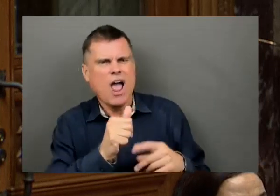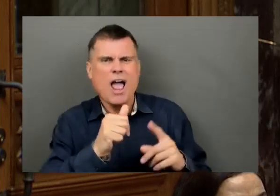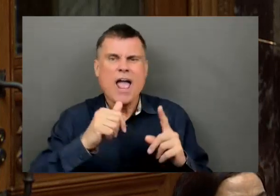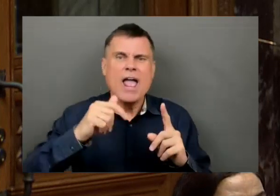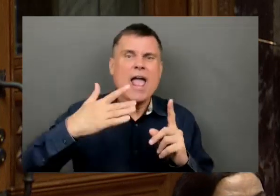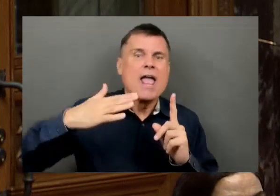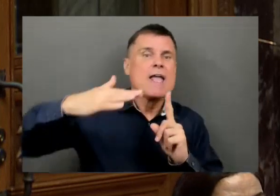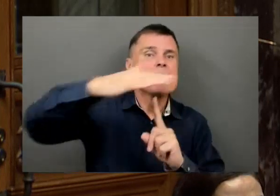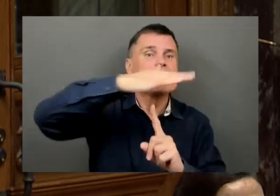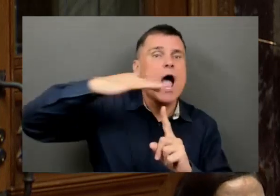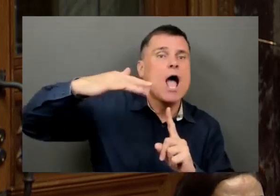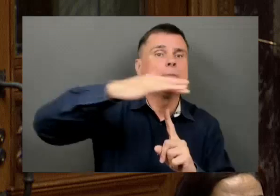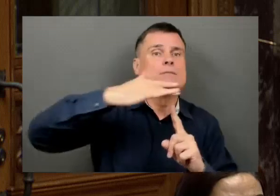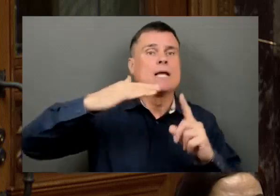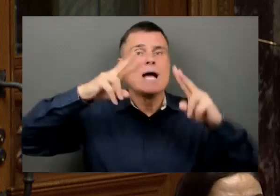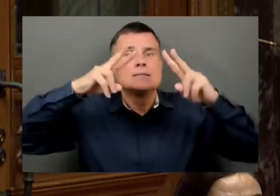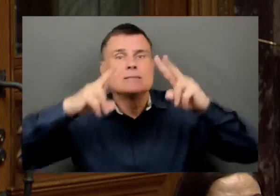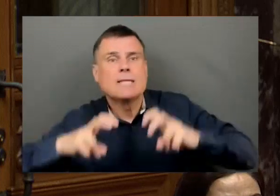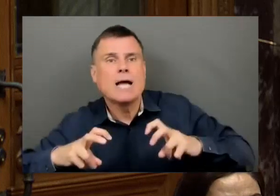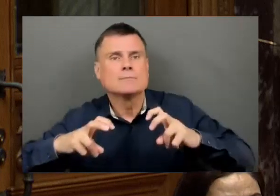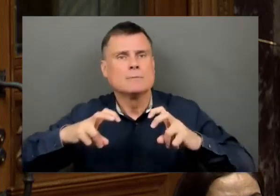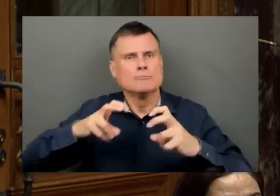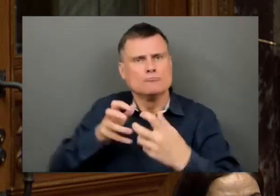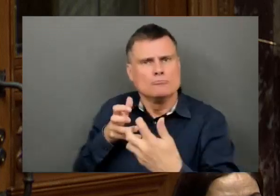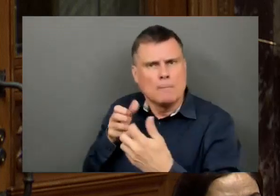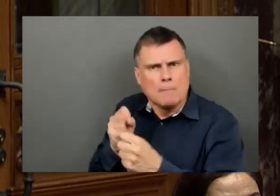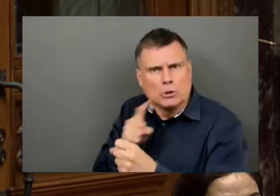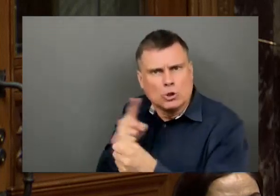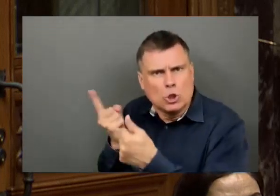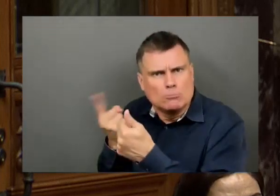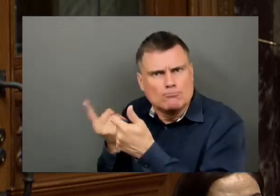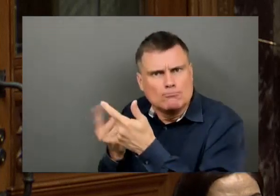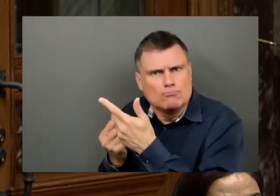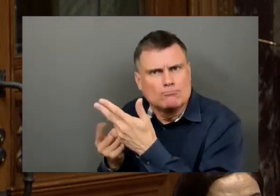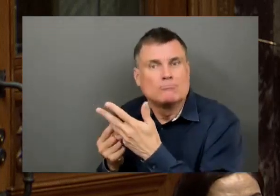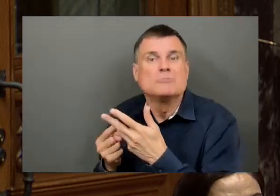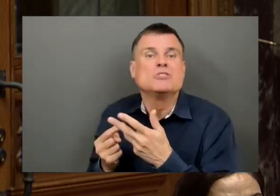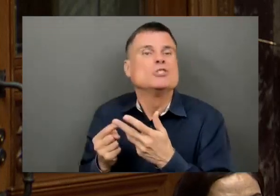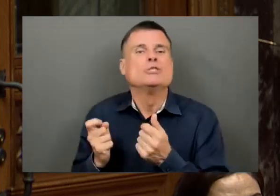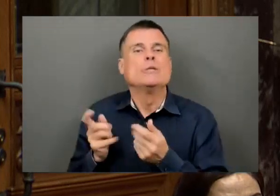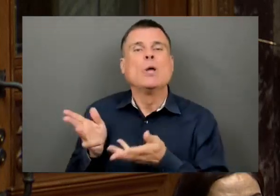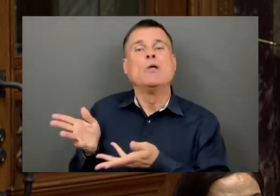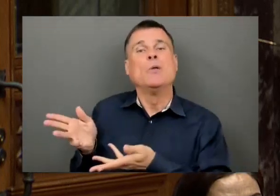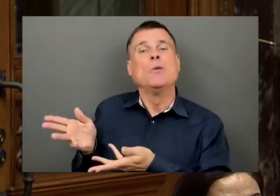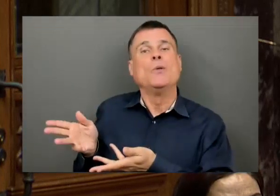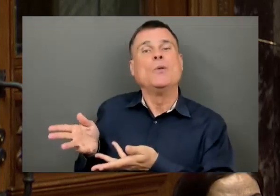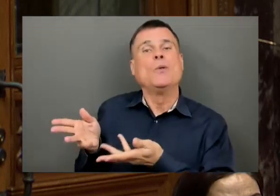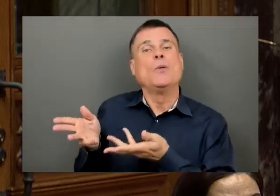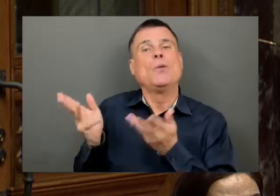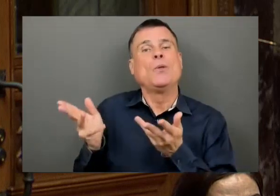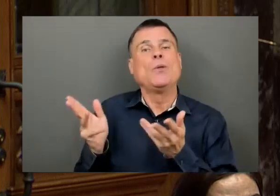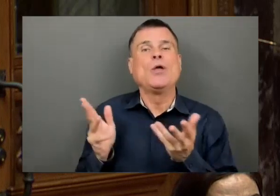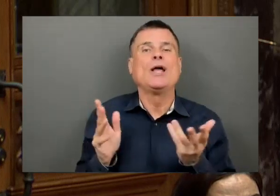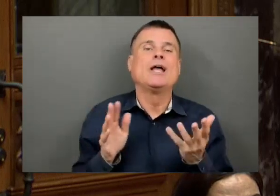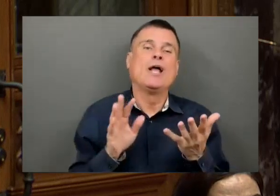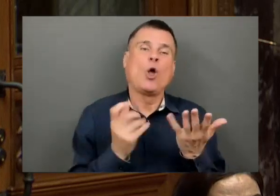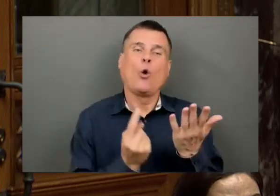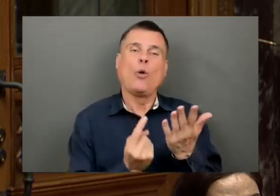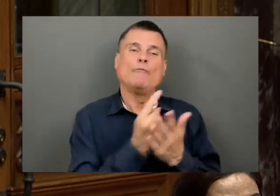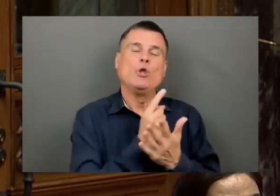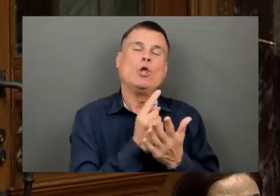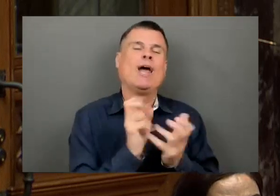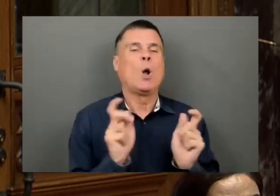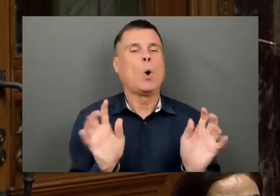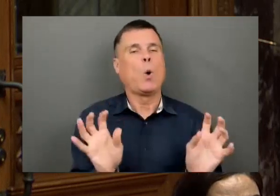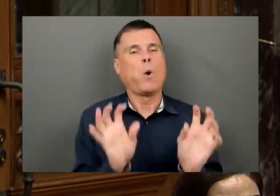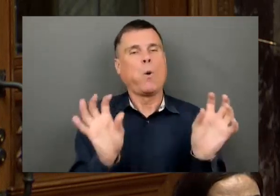that doesn't have any meat or anything. There's no idea what that enhanced process looks like. So now we've got